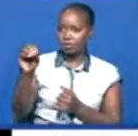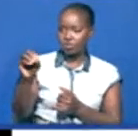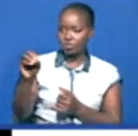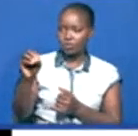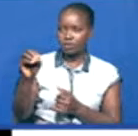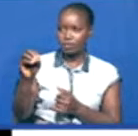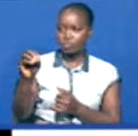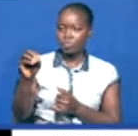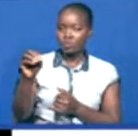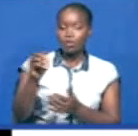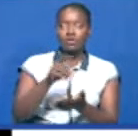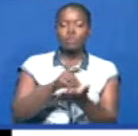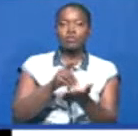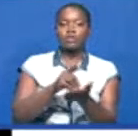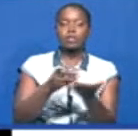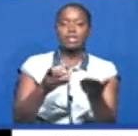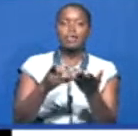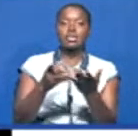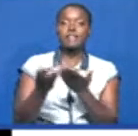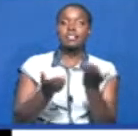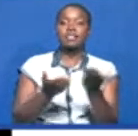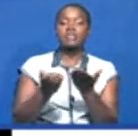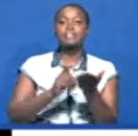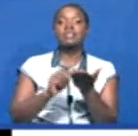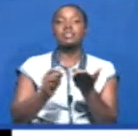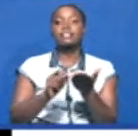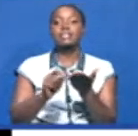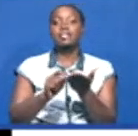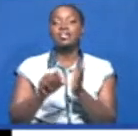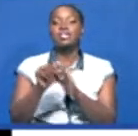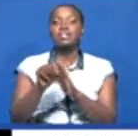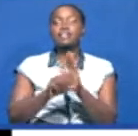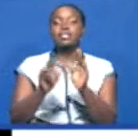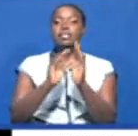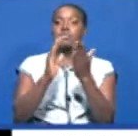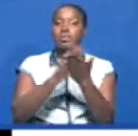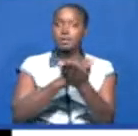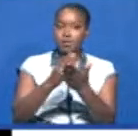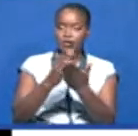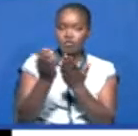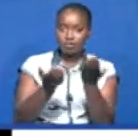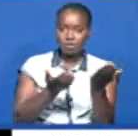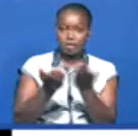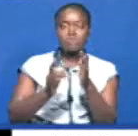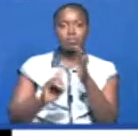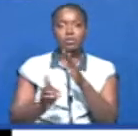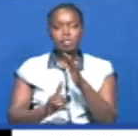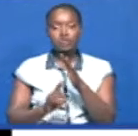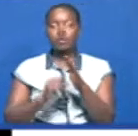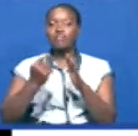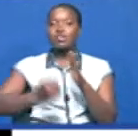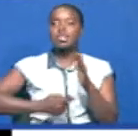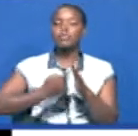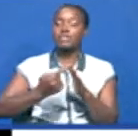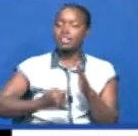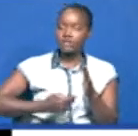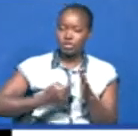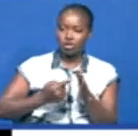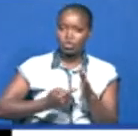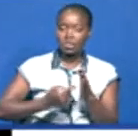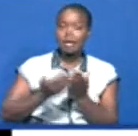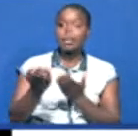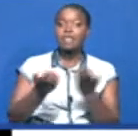Bruno Linyiru. He's a Trade Secretary, State Department for Trade, Ministry of Industrialization, Trade